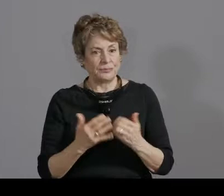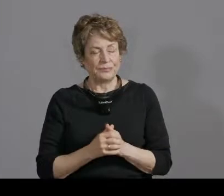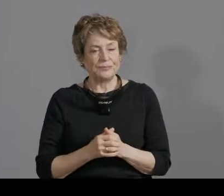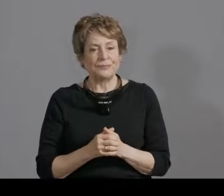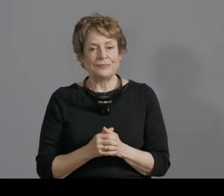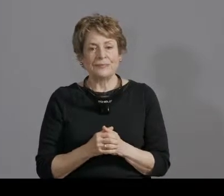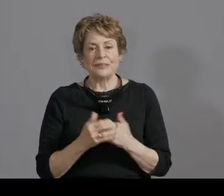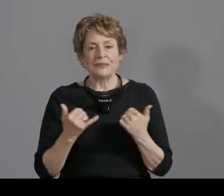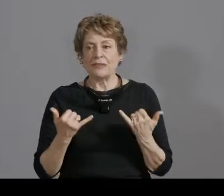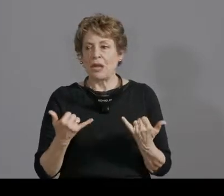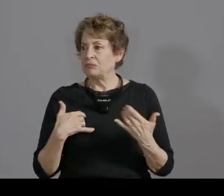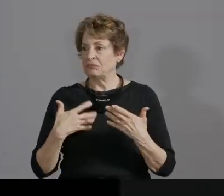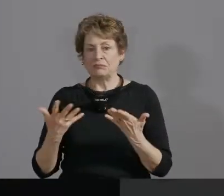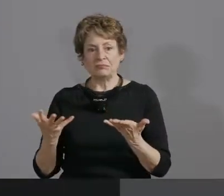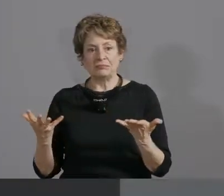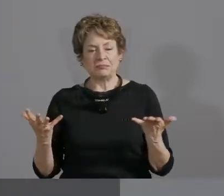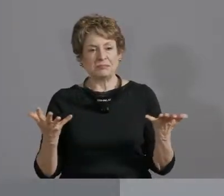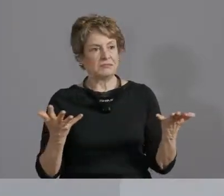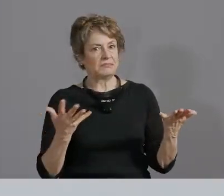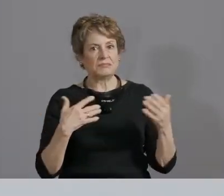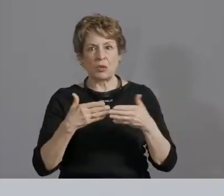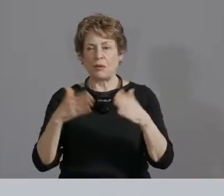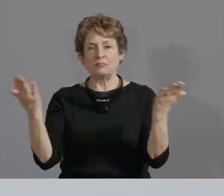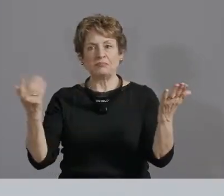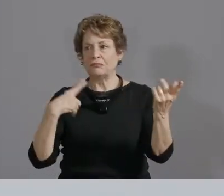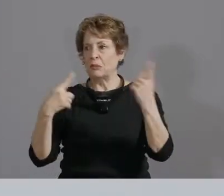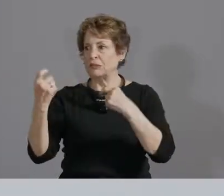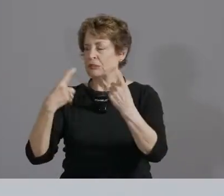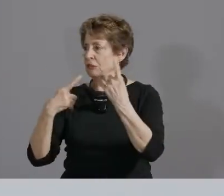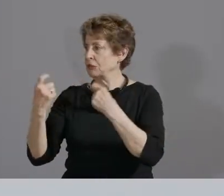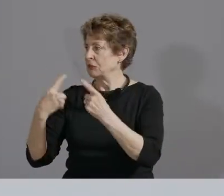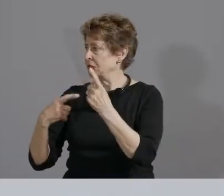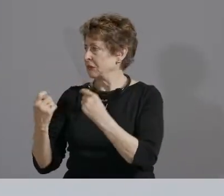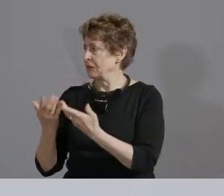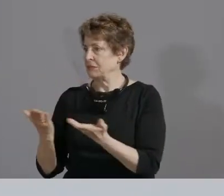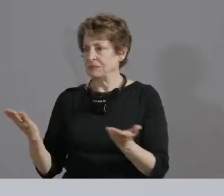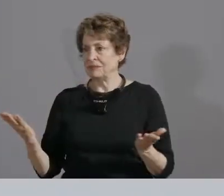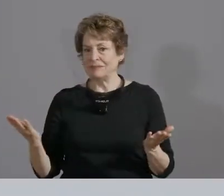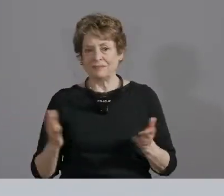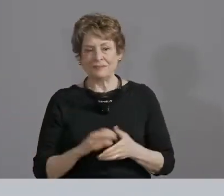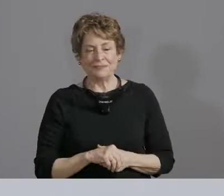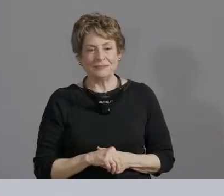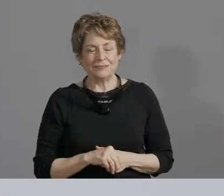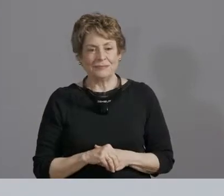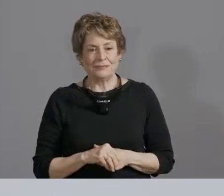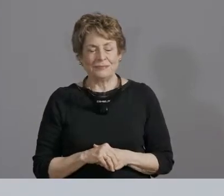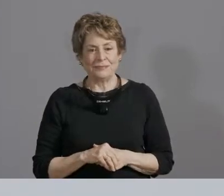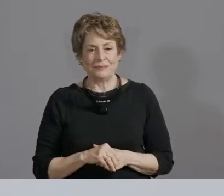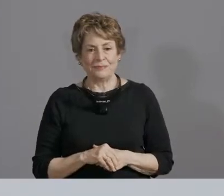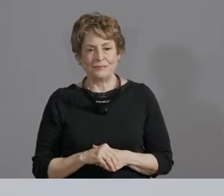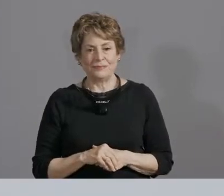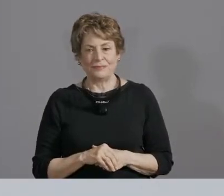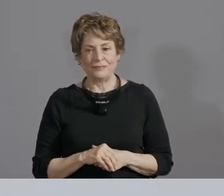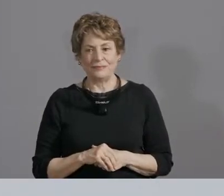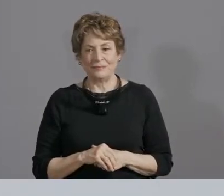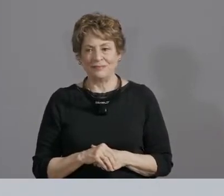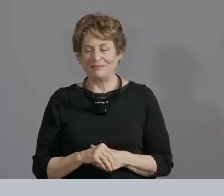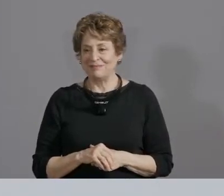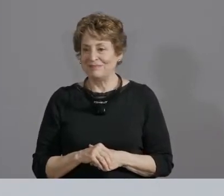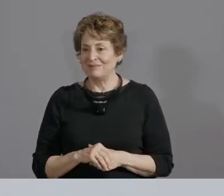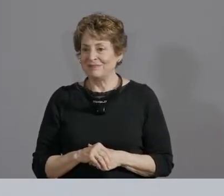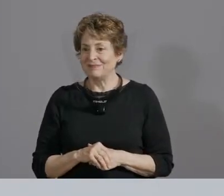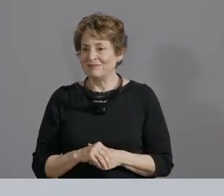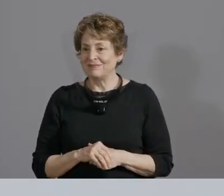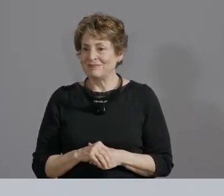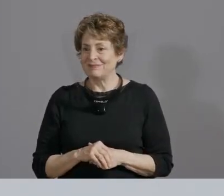I will answer any questions you may have. So thanks. Okay, first up is Cameron. Hi,